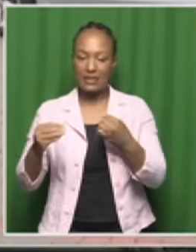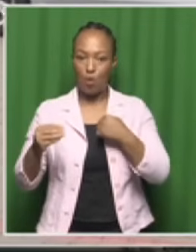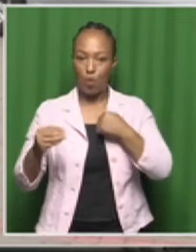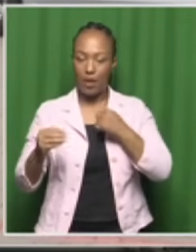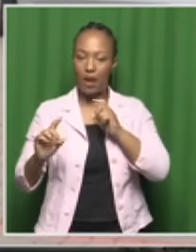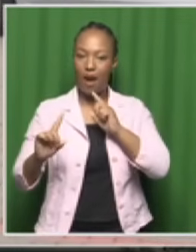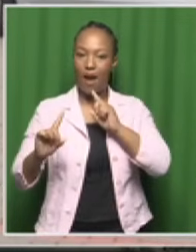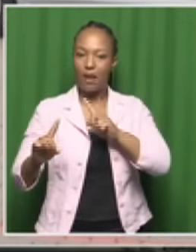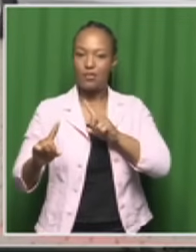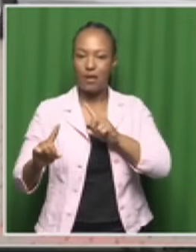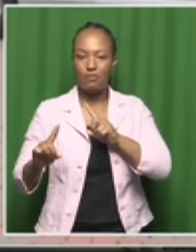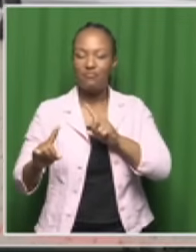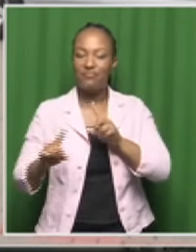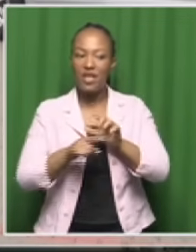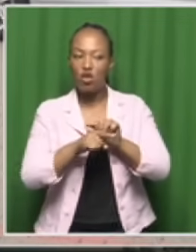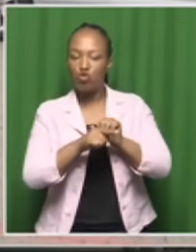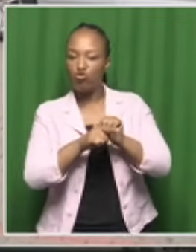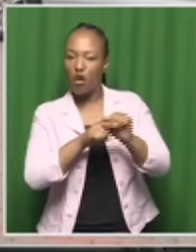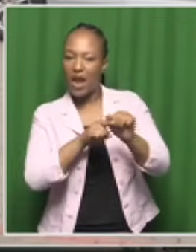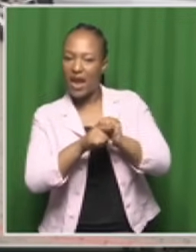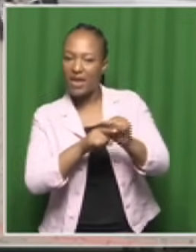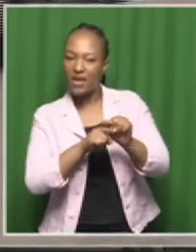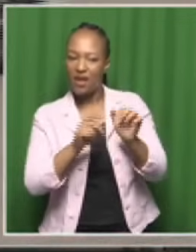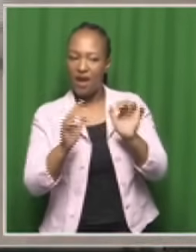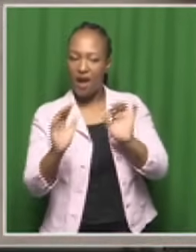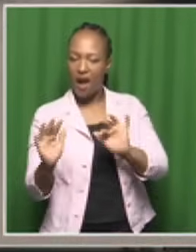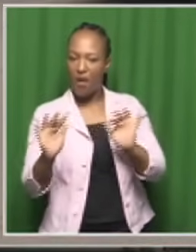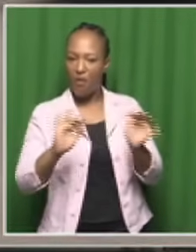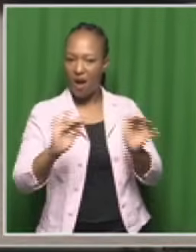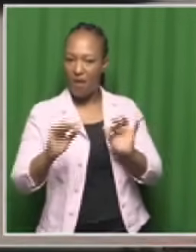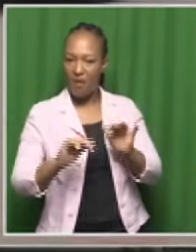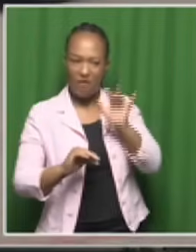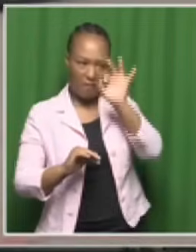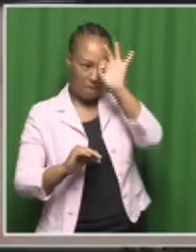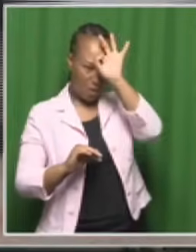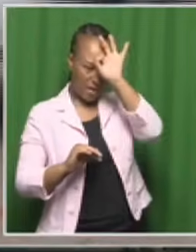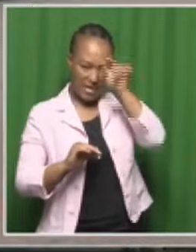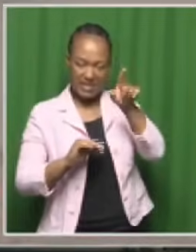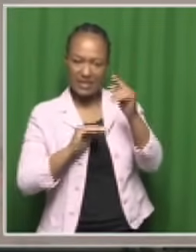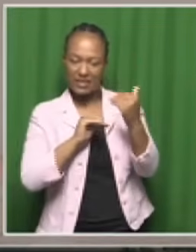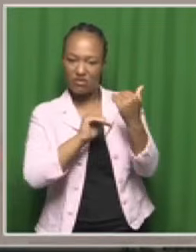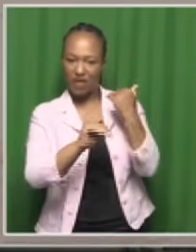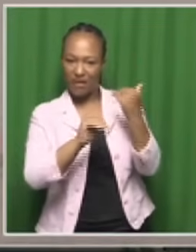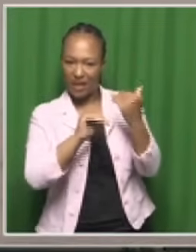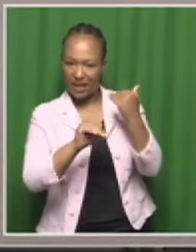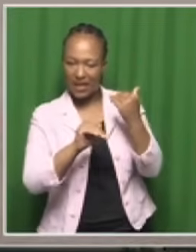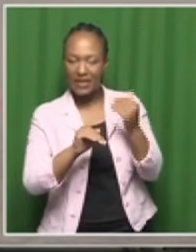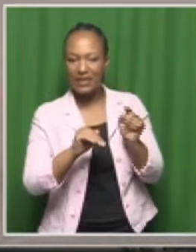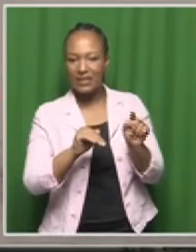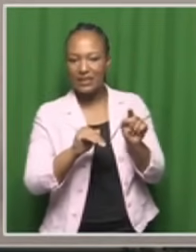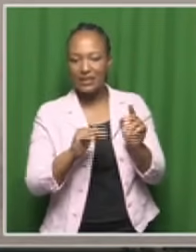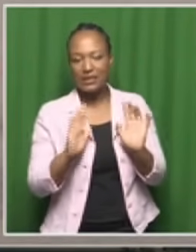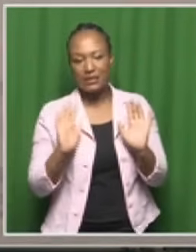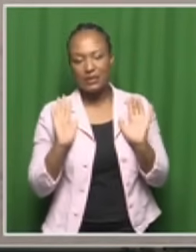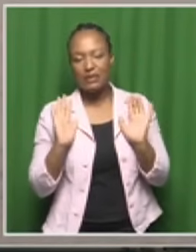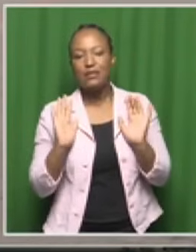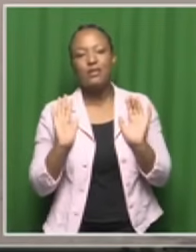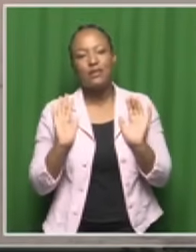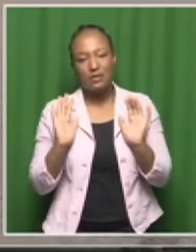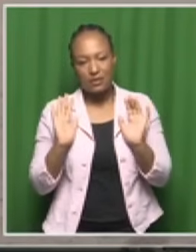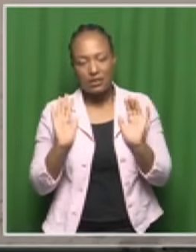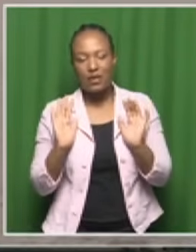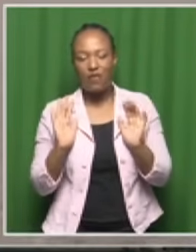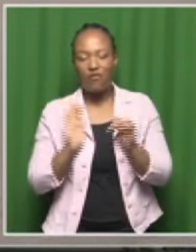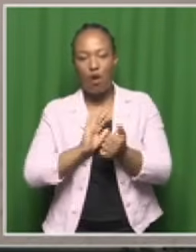to the training that traffic officers do receive with regards to law